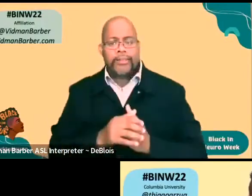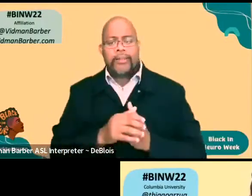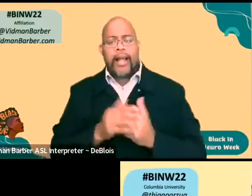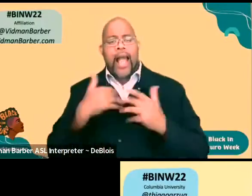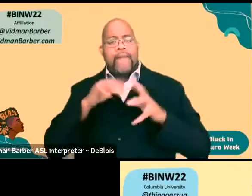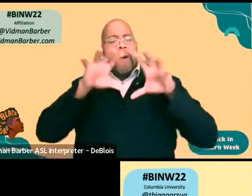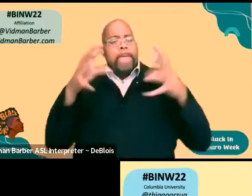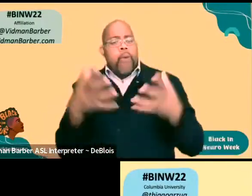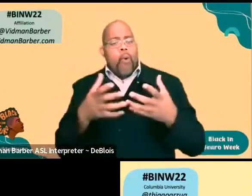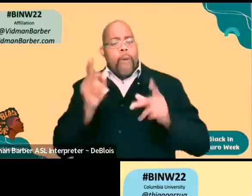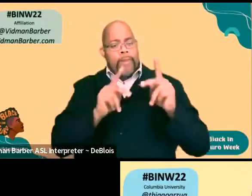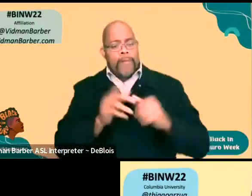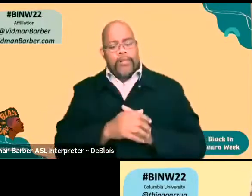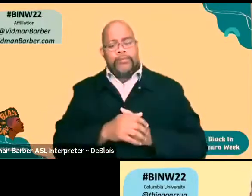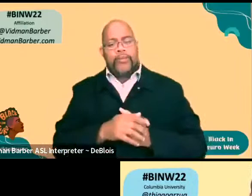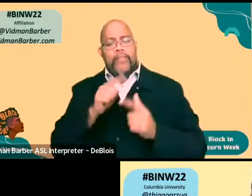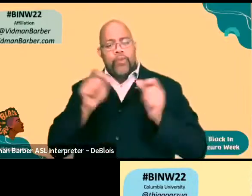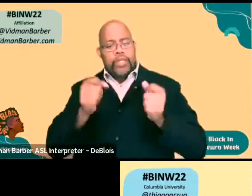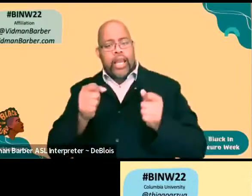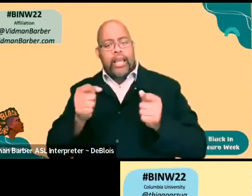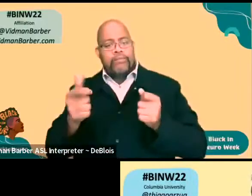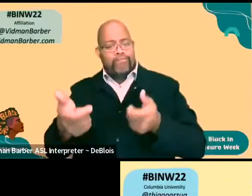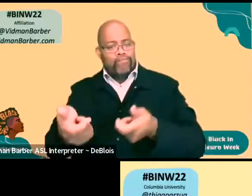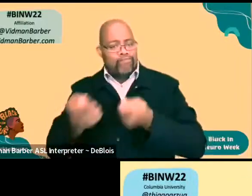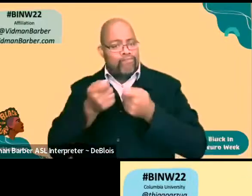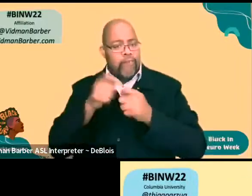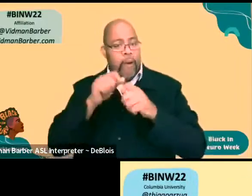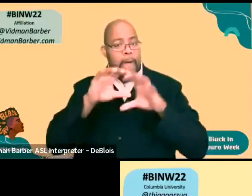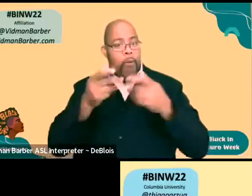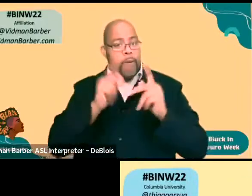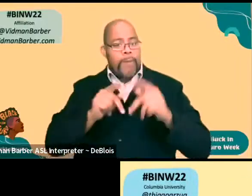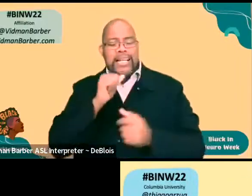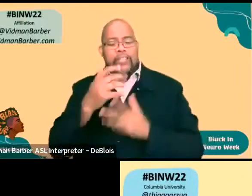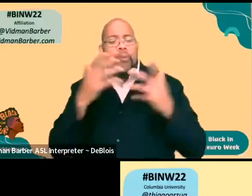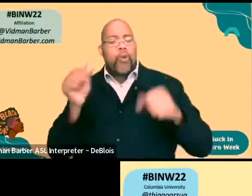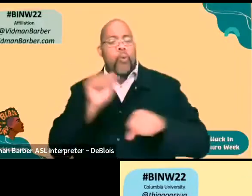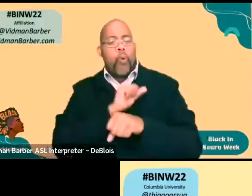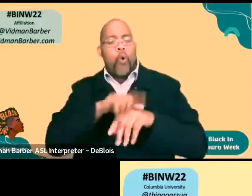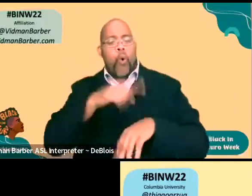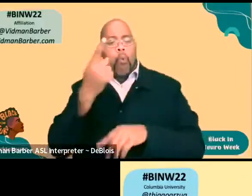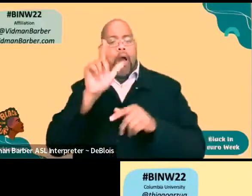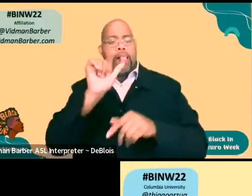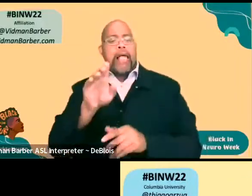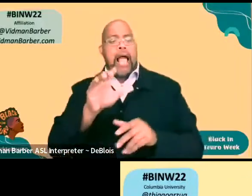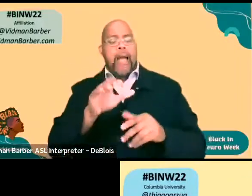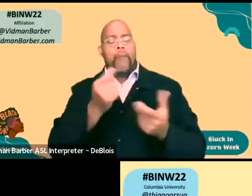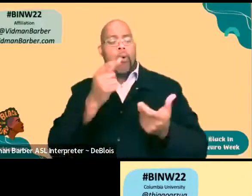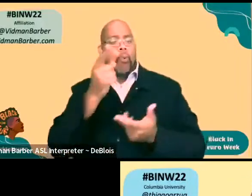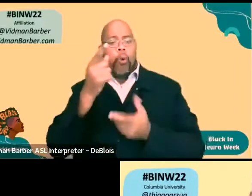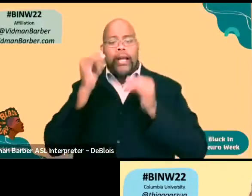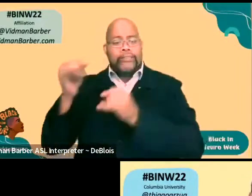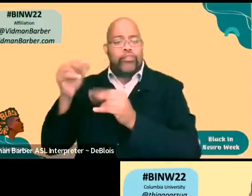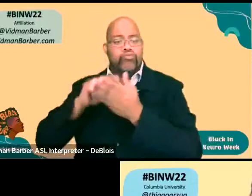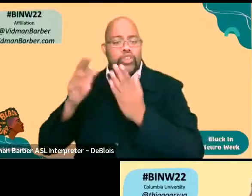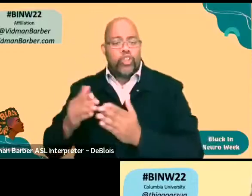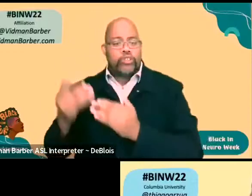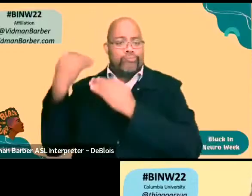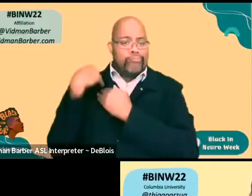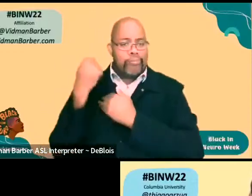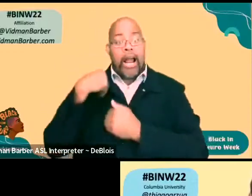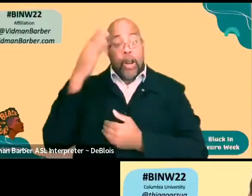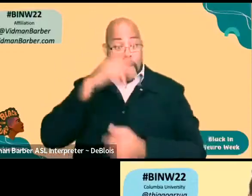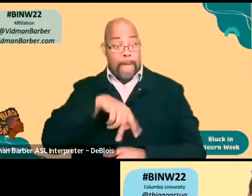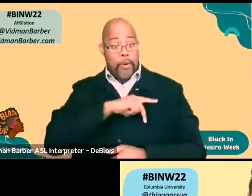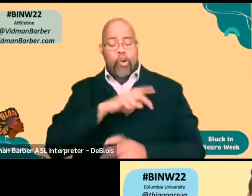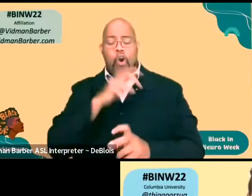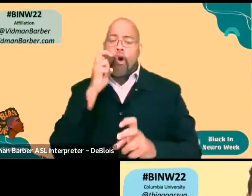pool of people, right? And then you can draw from the pool of people so that it's not so much work on just one lab or one individual researcher. Because I know personally,